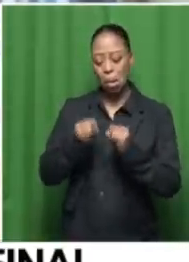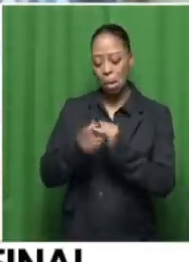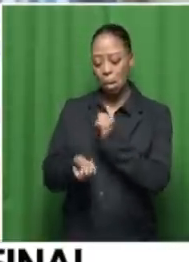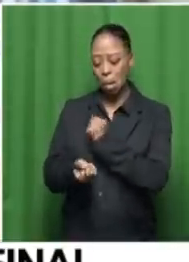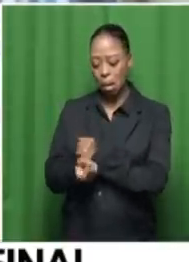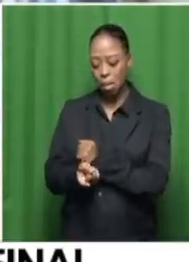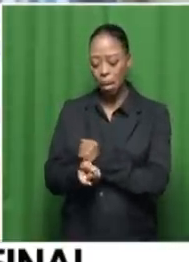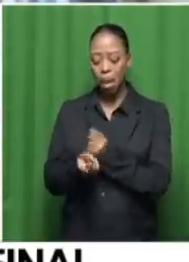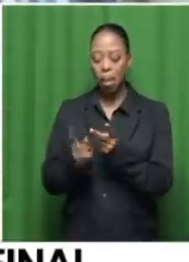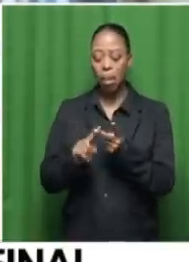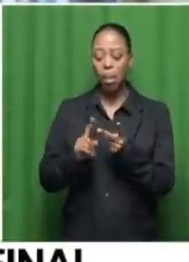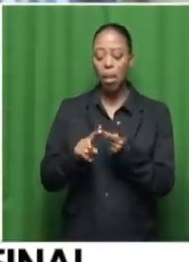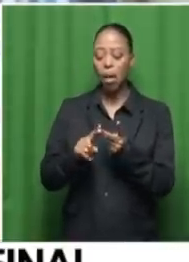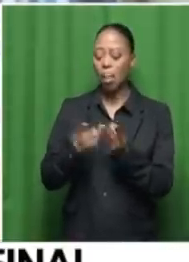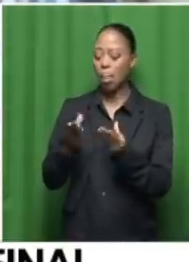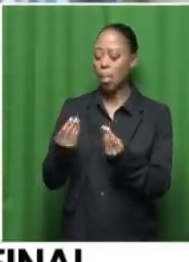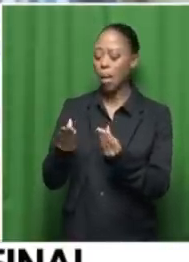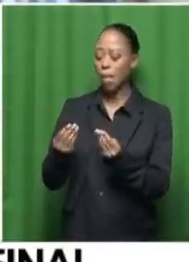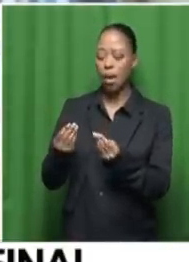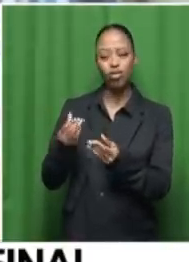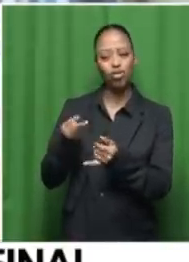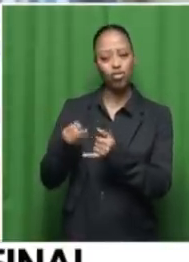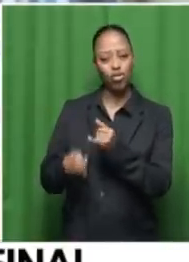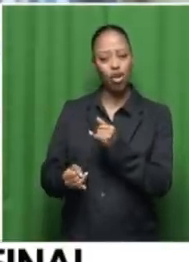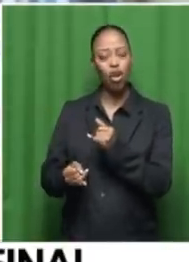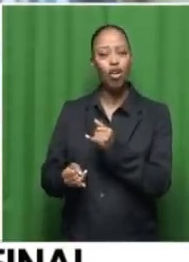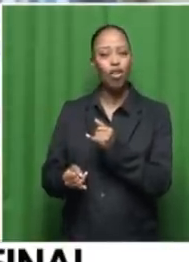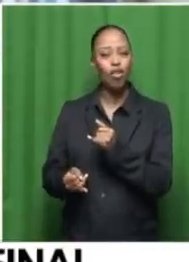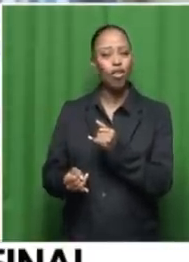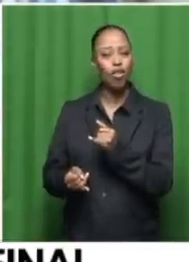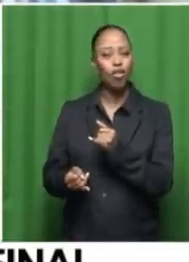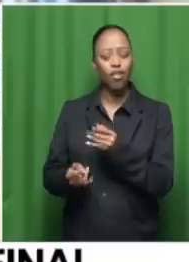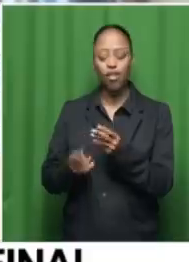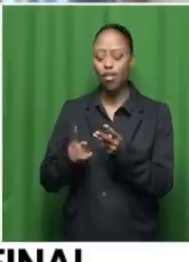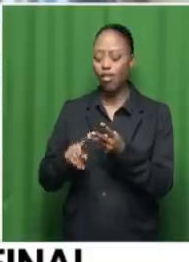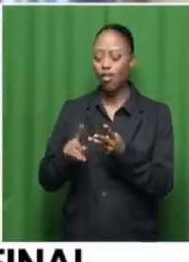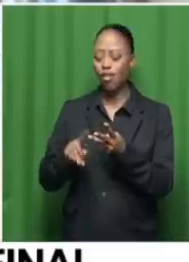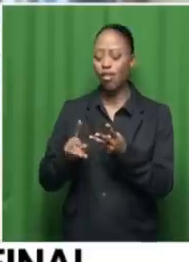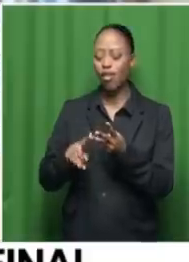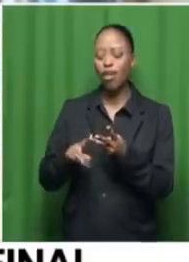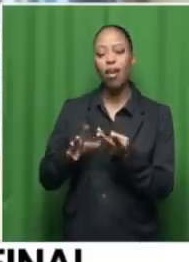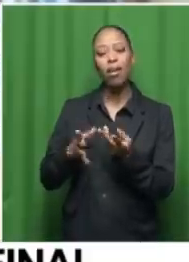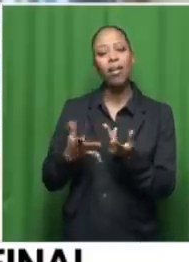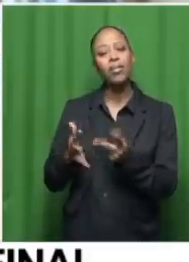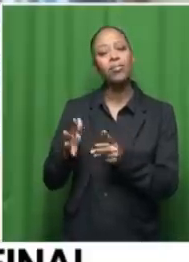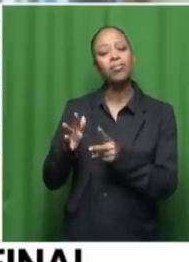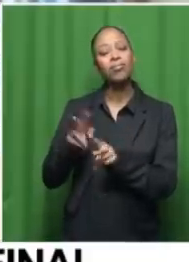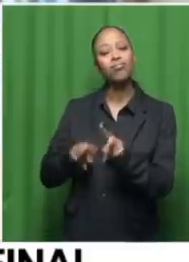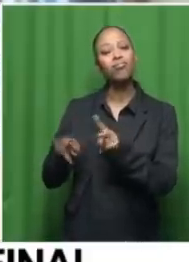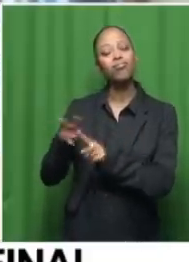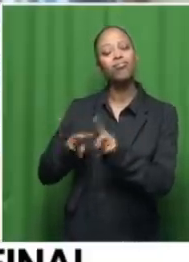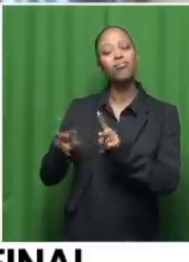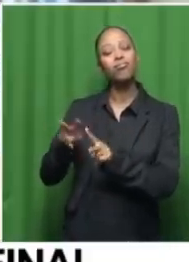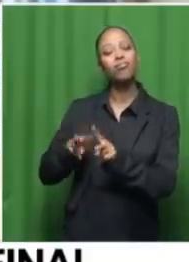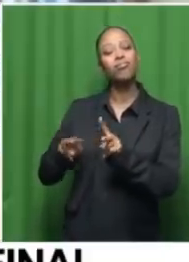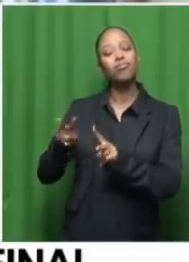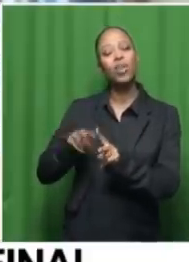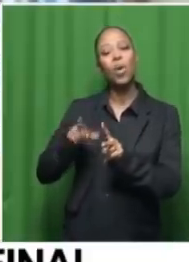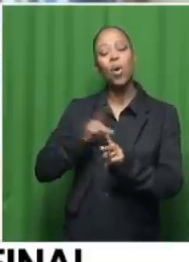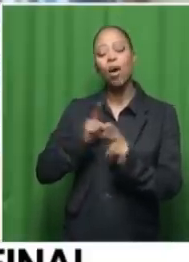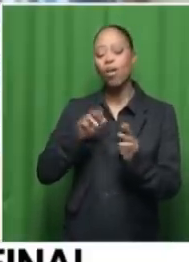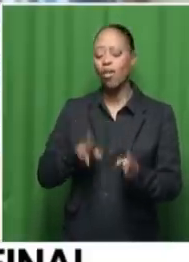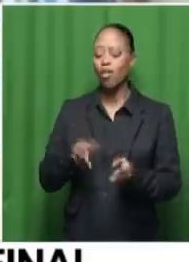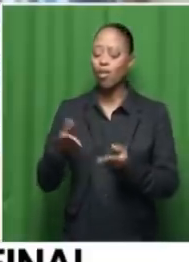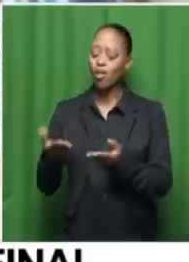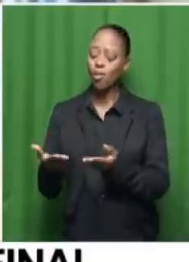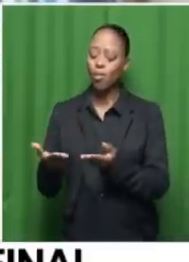and some incorrect numbers were tidied up, and the oversight in relation to making